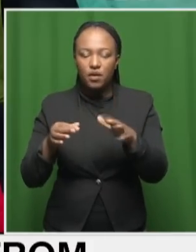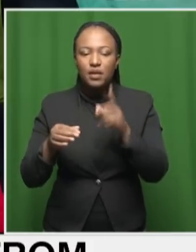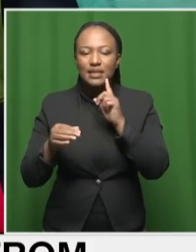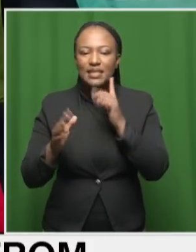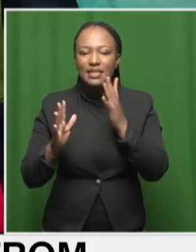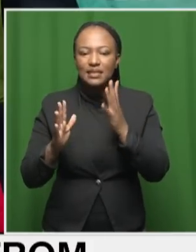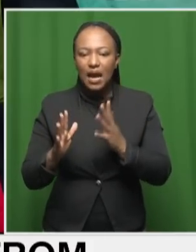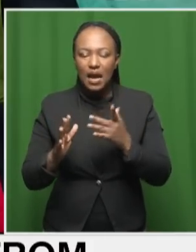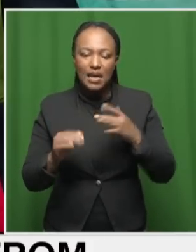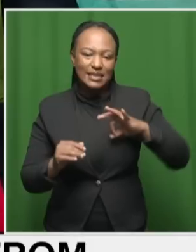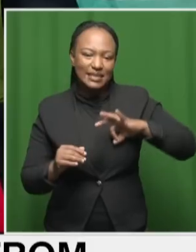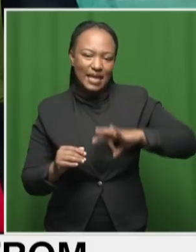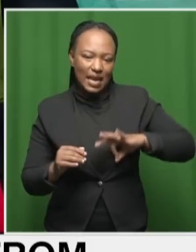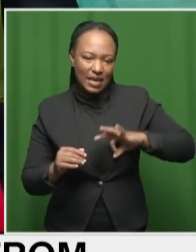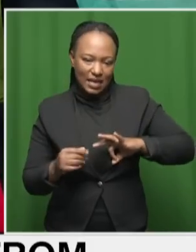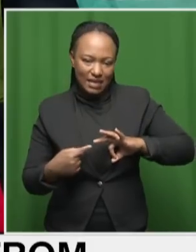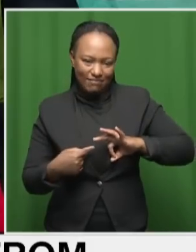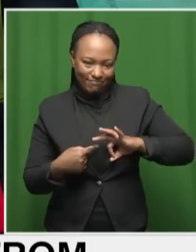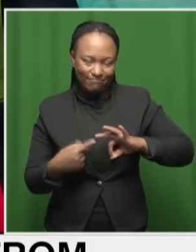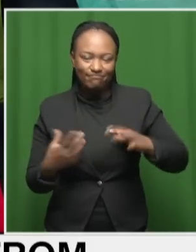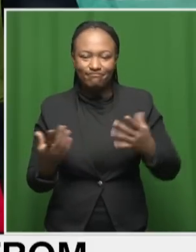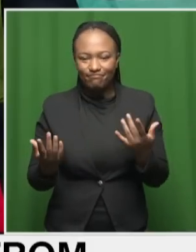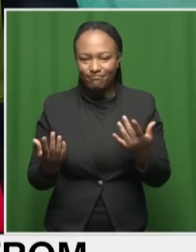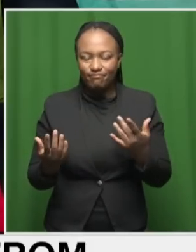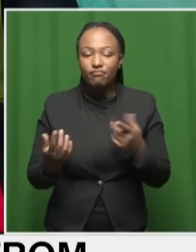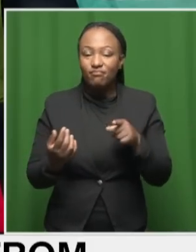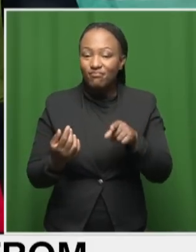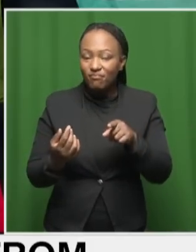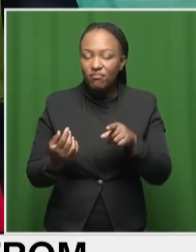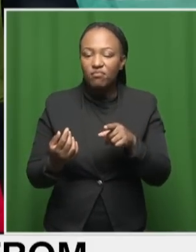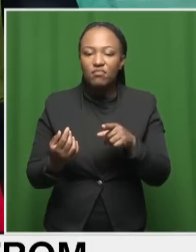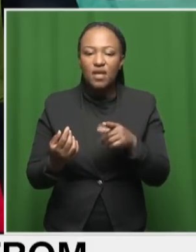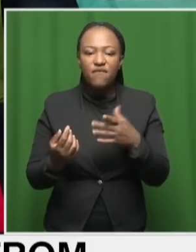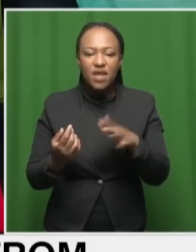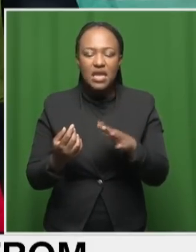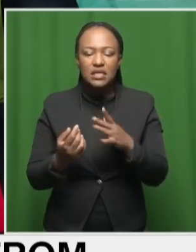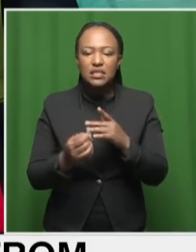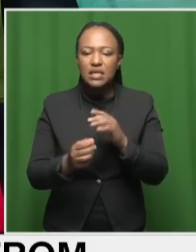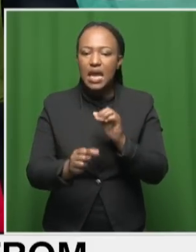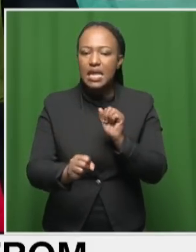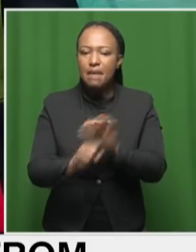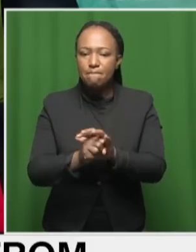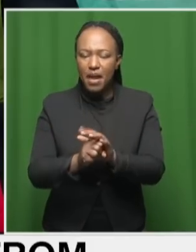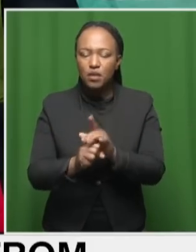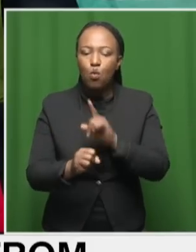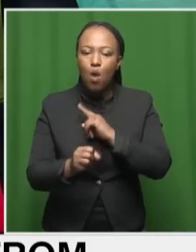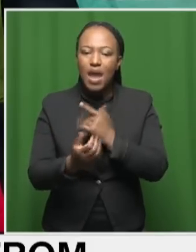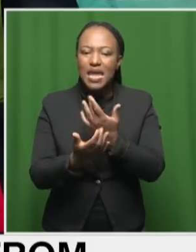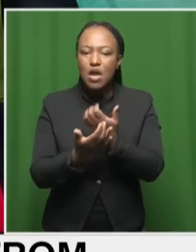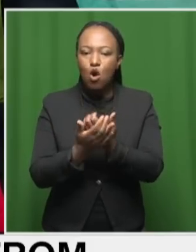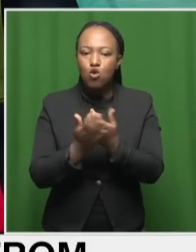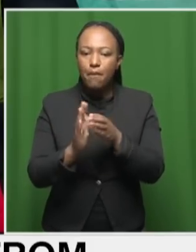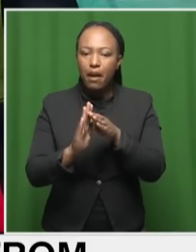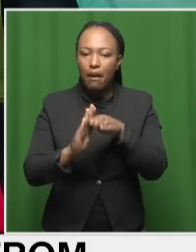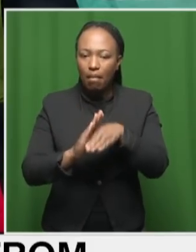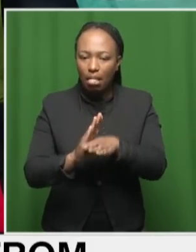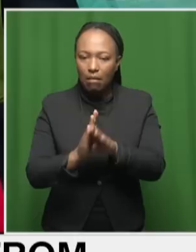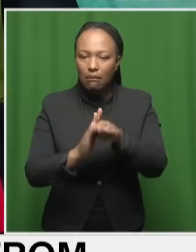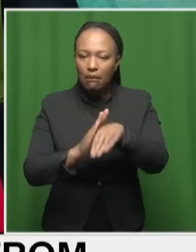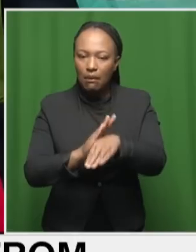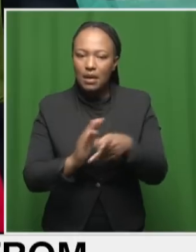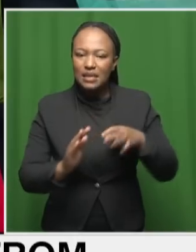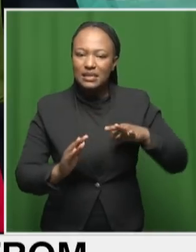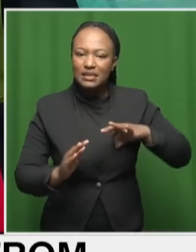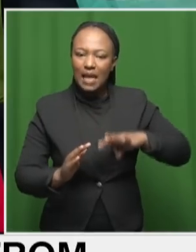teacher salaries and how that has outstripped, inflation. But if you look at that, and we've been